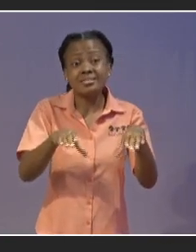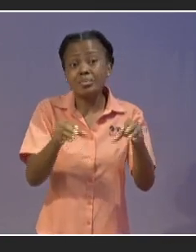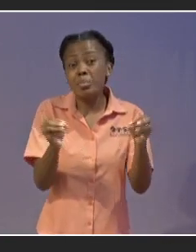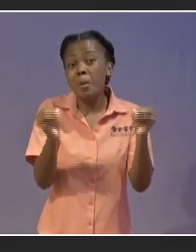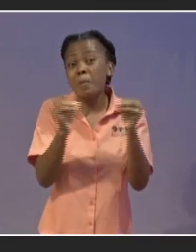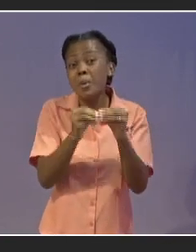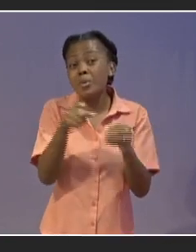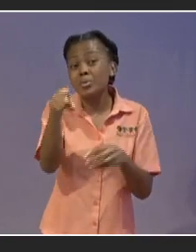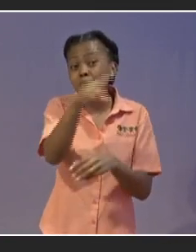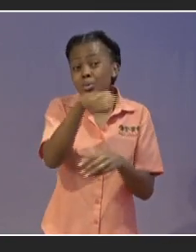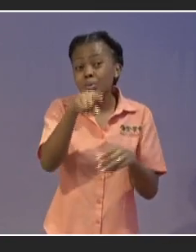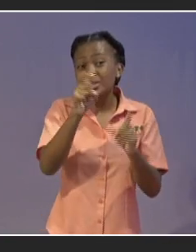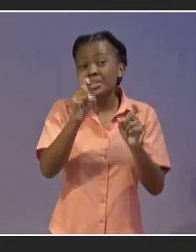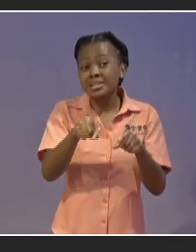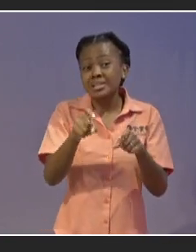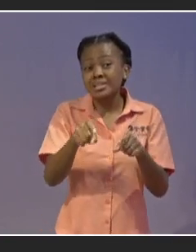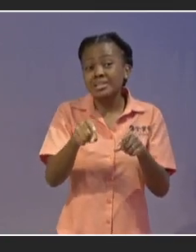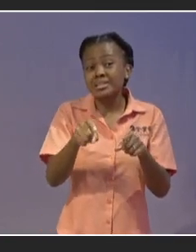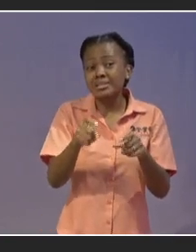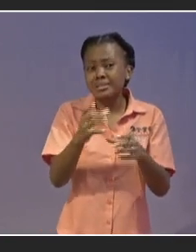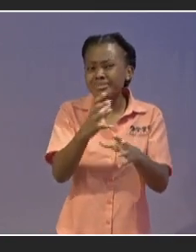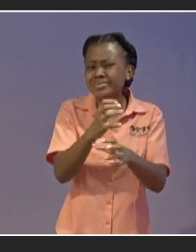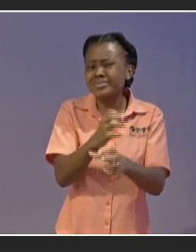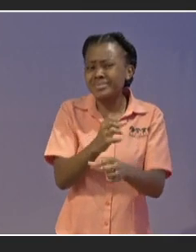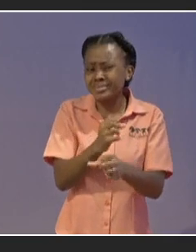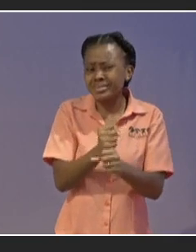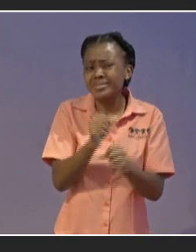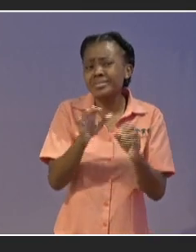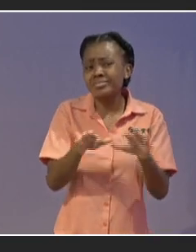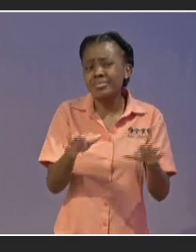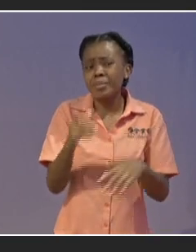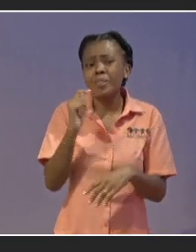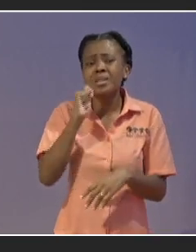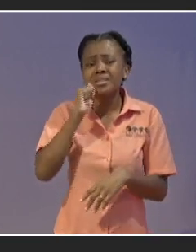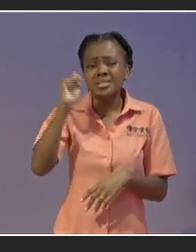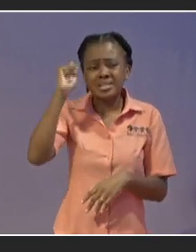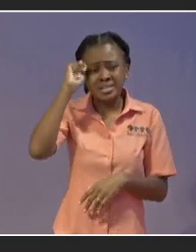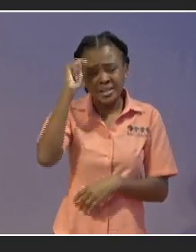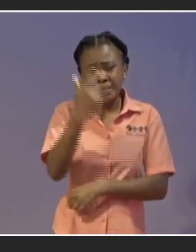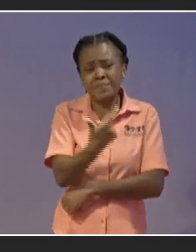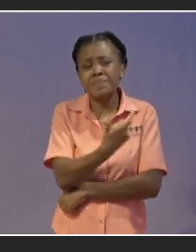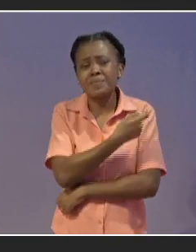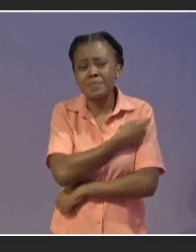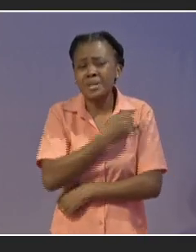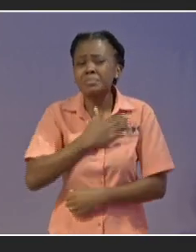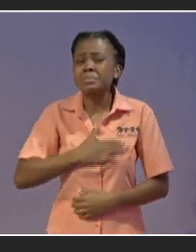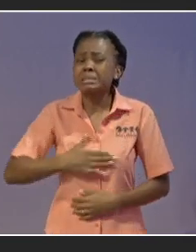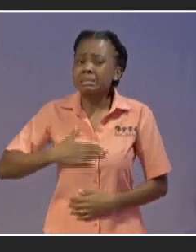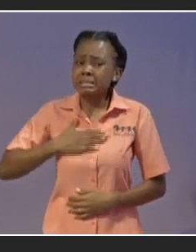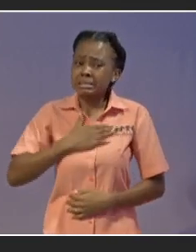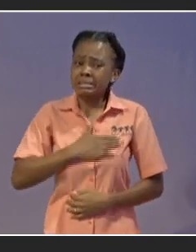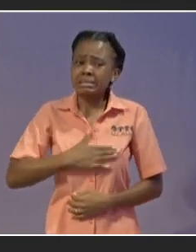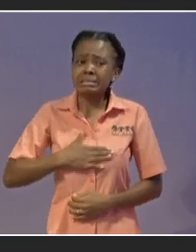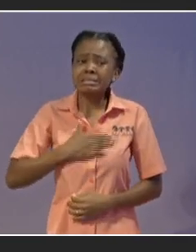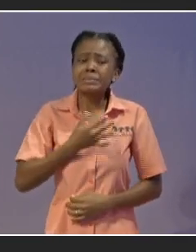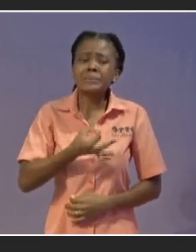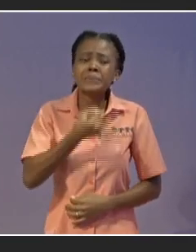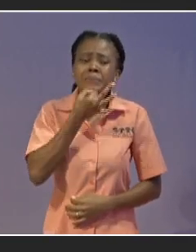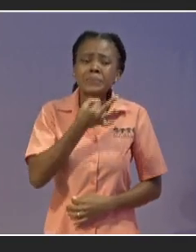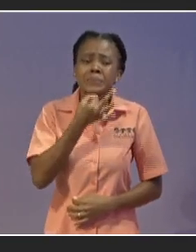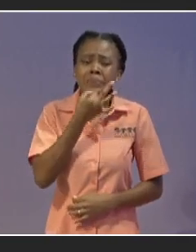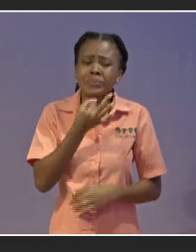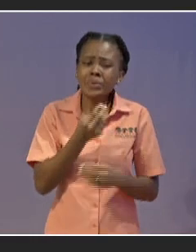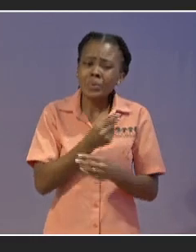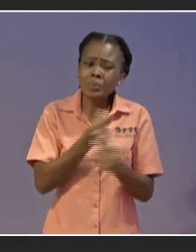make sure you get your adolescent child vaccinated as soon as possible. We're expecting a 3 to 5-fold increase